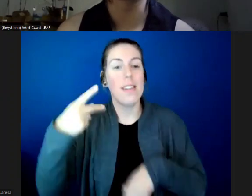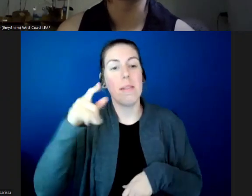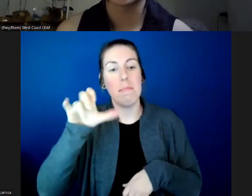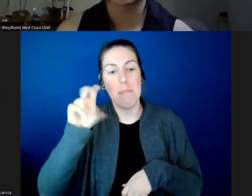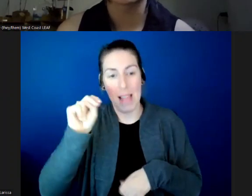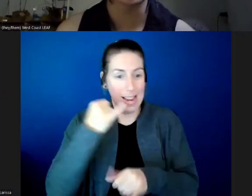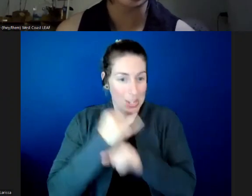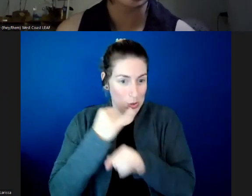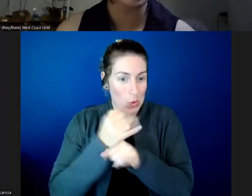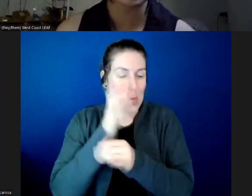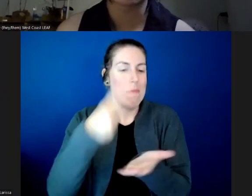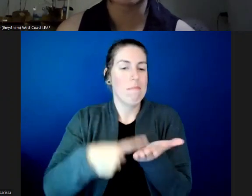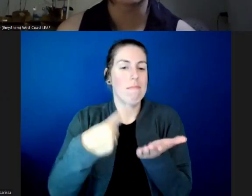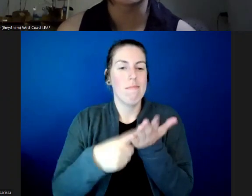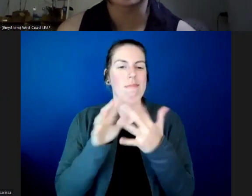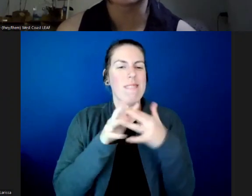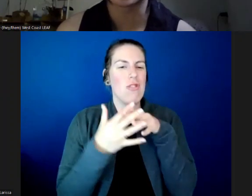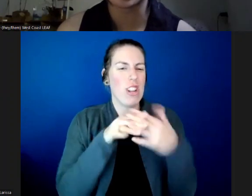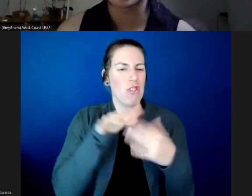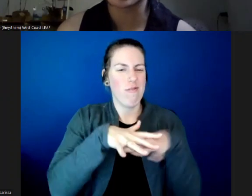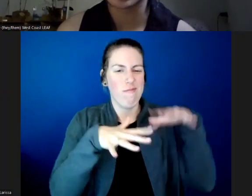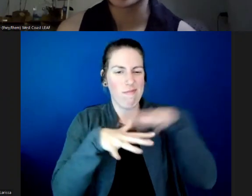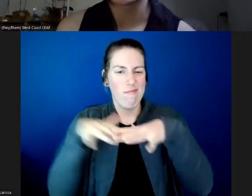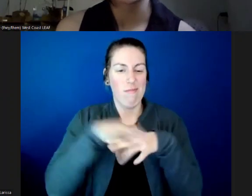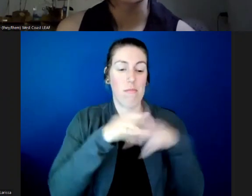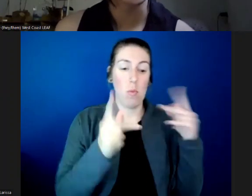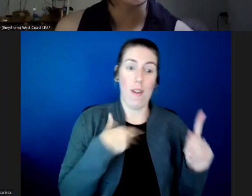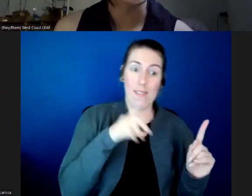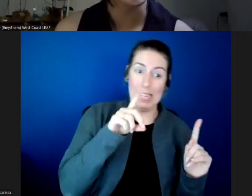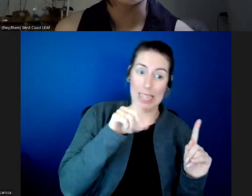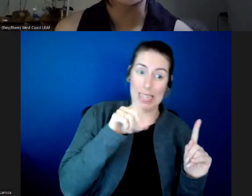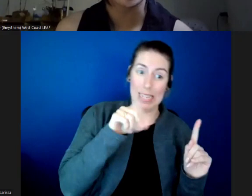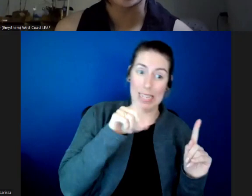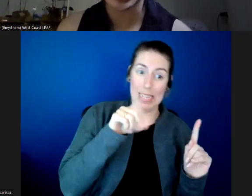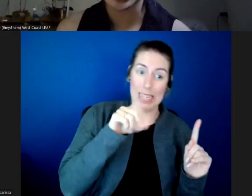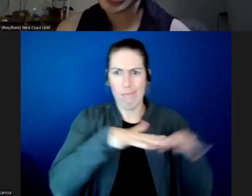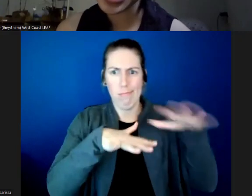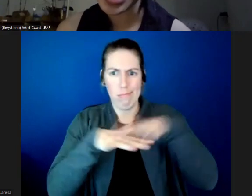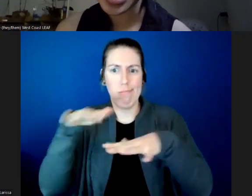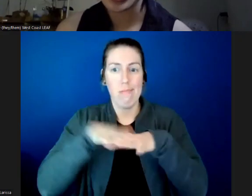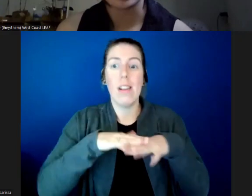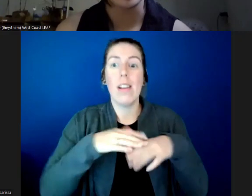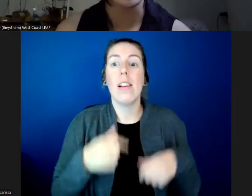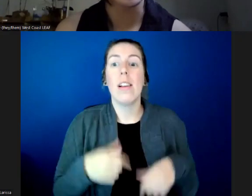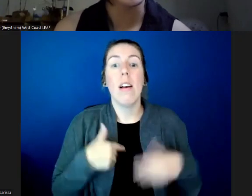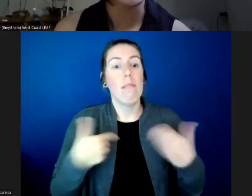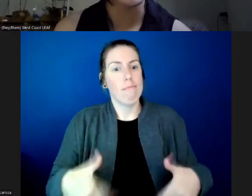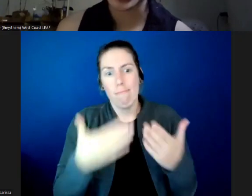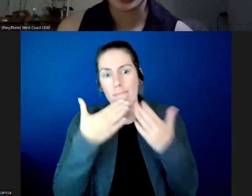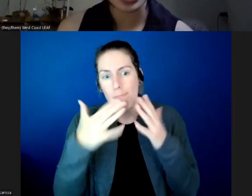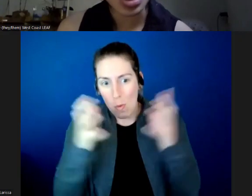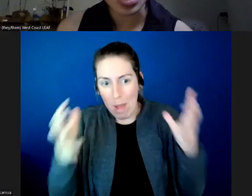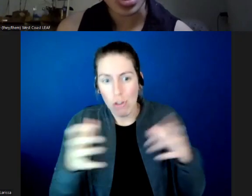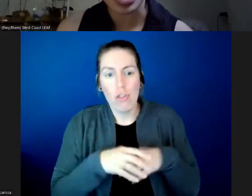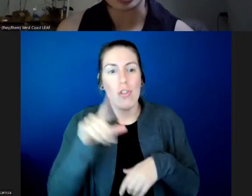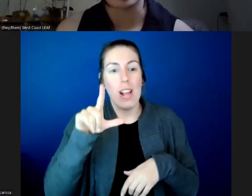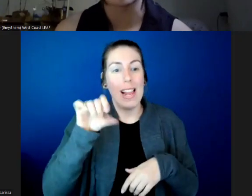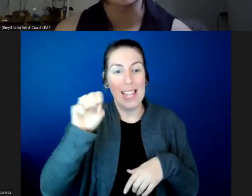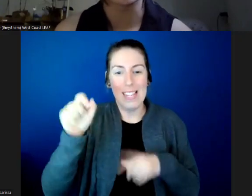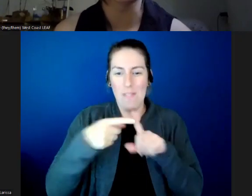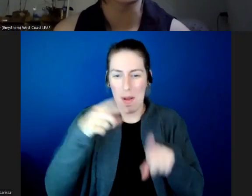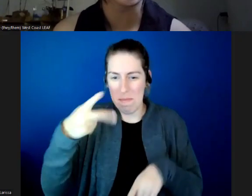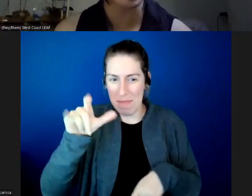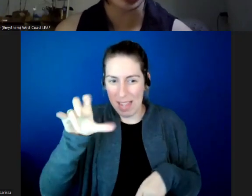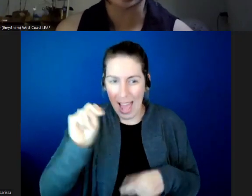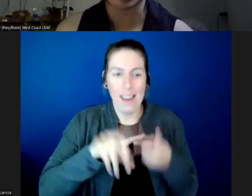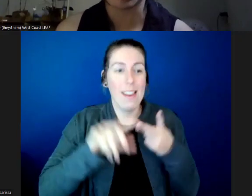discussing the intersectional experiences of people with disabilities. And I want to express my full gratitude towards Liz from Plan Institute and Amy